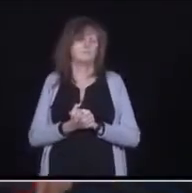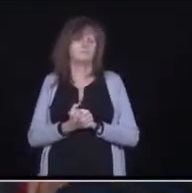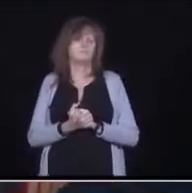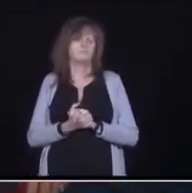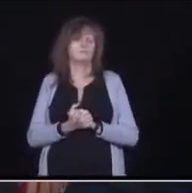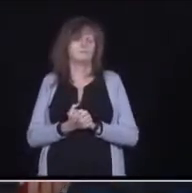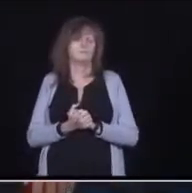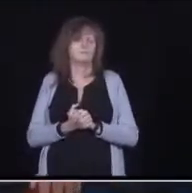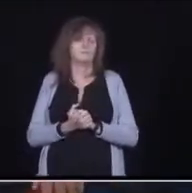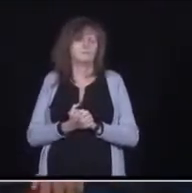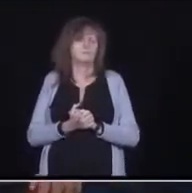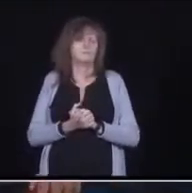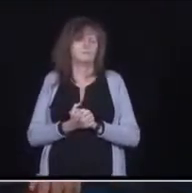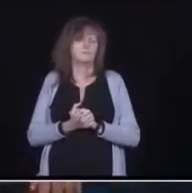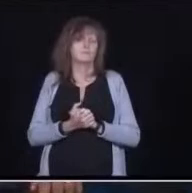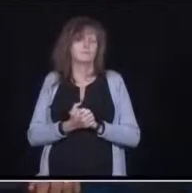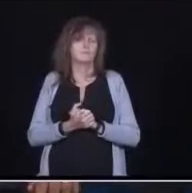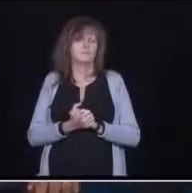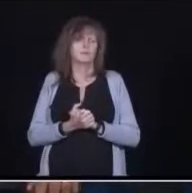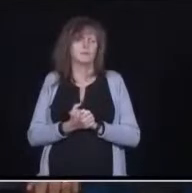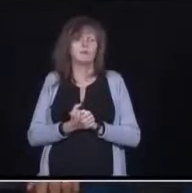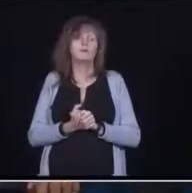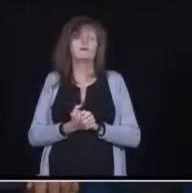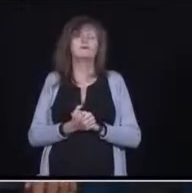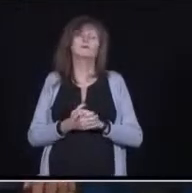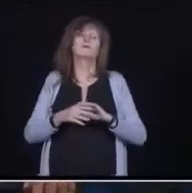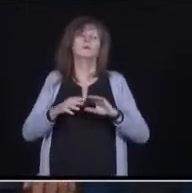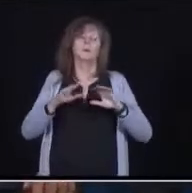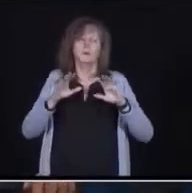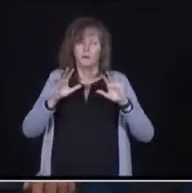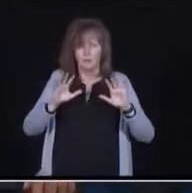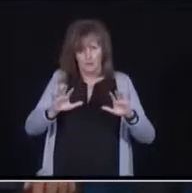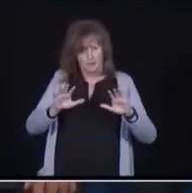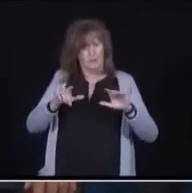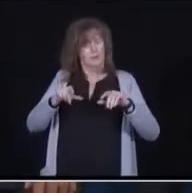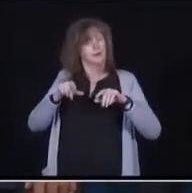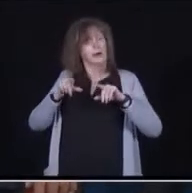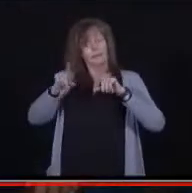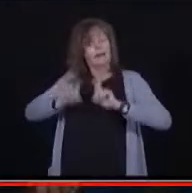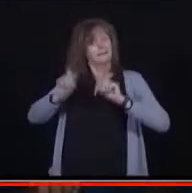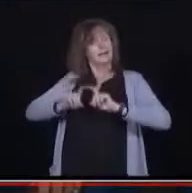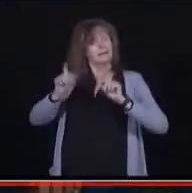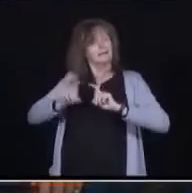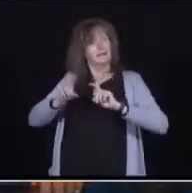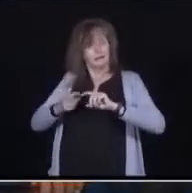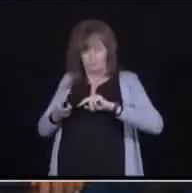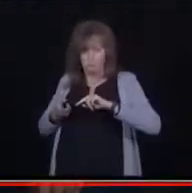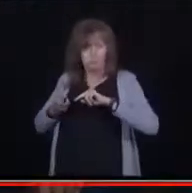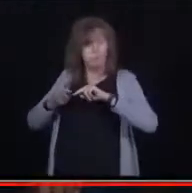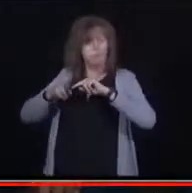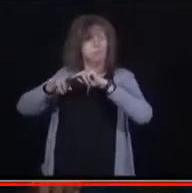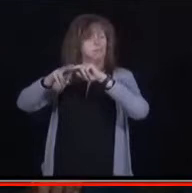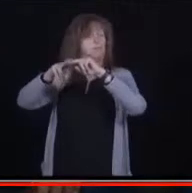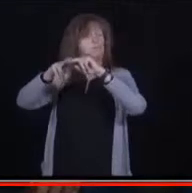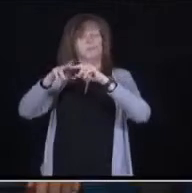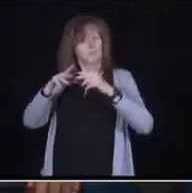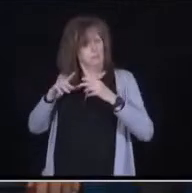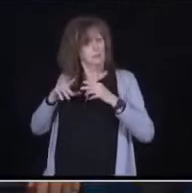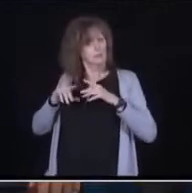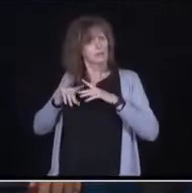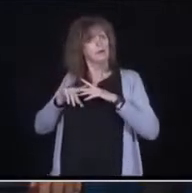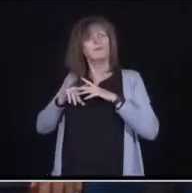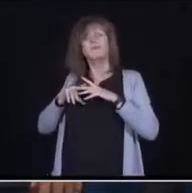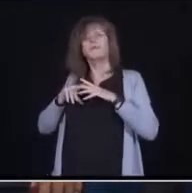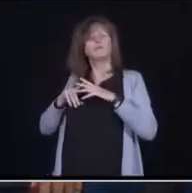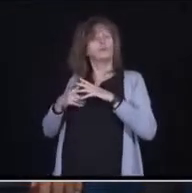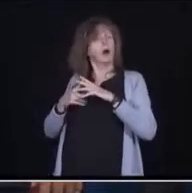Well, we have ramped up our capacity significantly since the early days when we were only testing around 5,000 people per day.